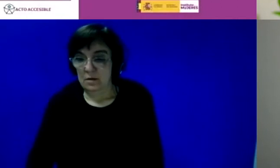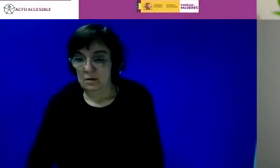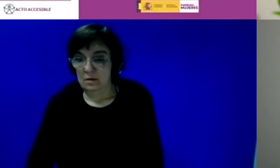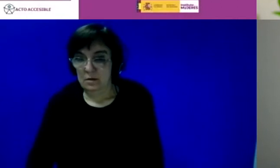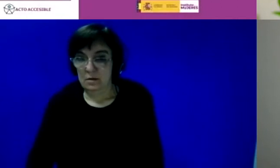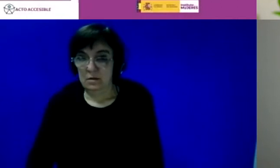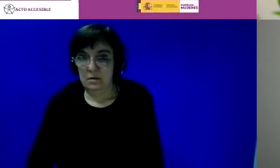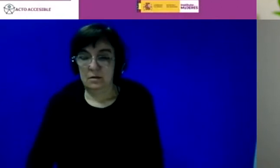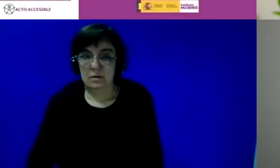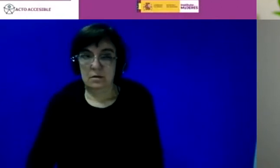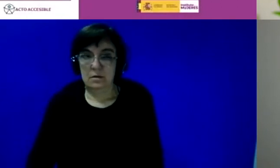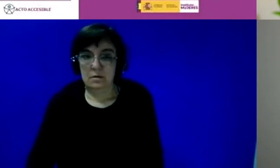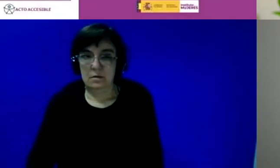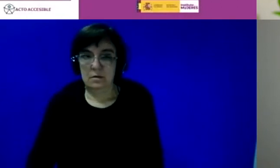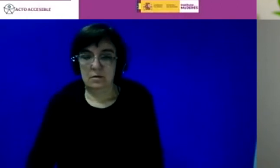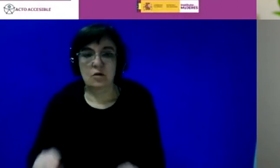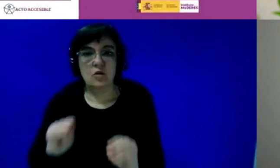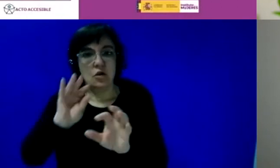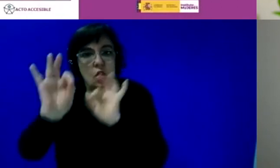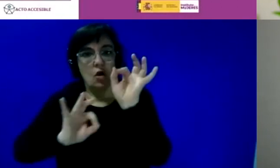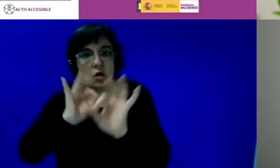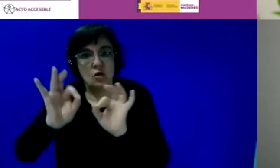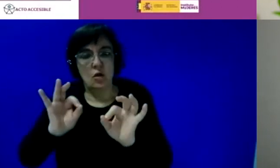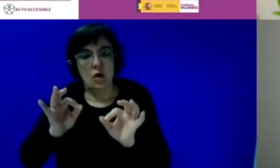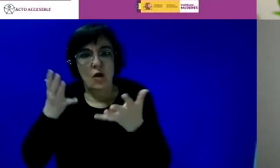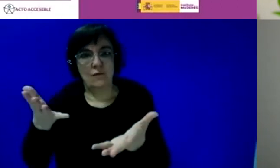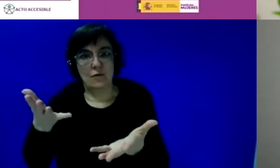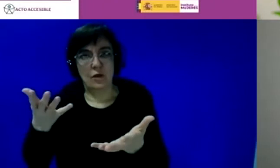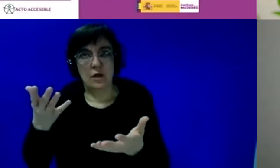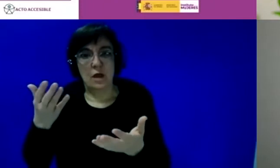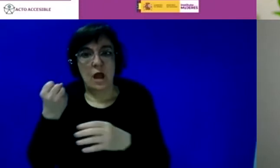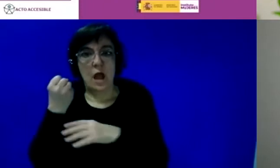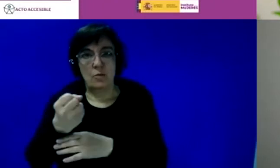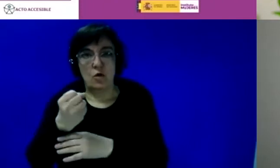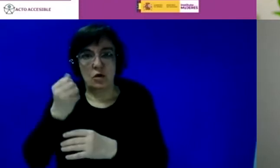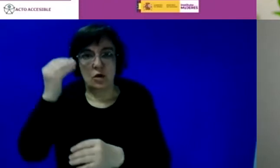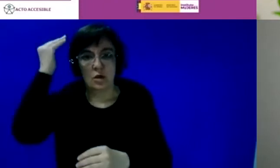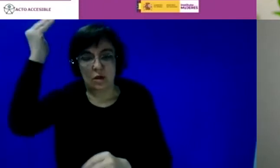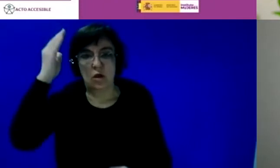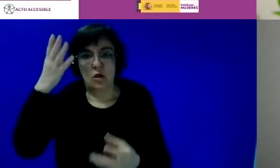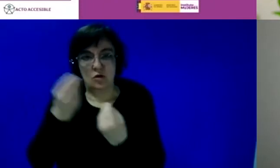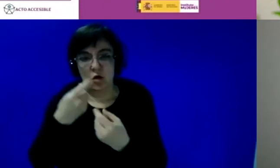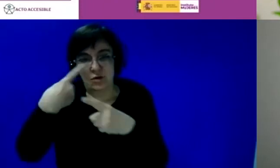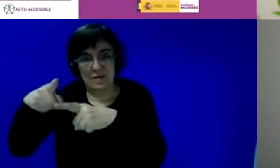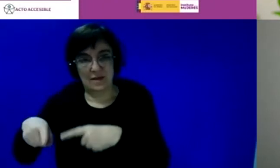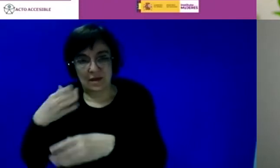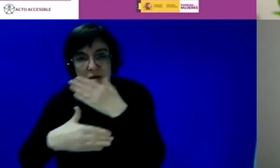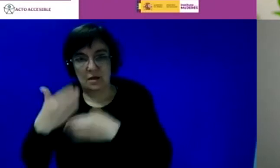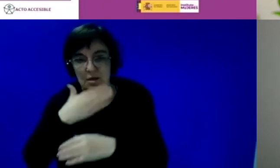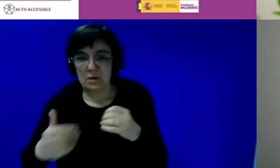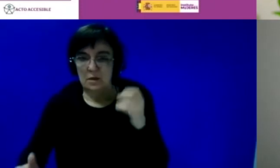organization supports adults and children with very severe disabilities with concurrent